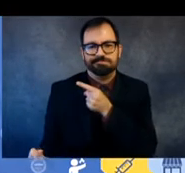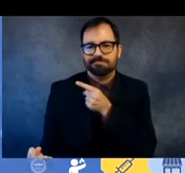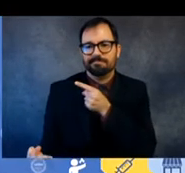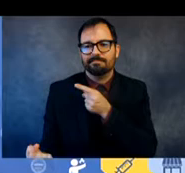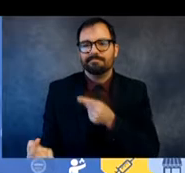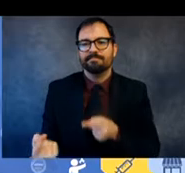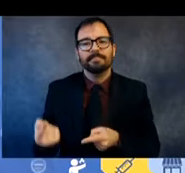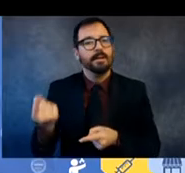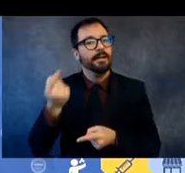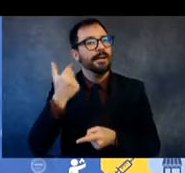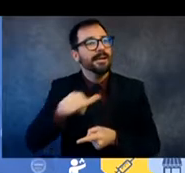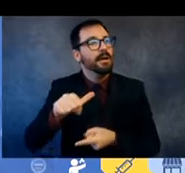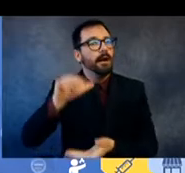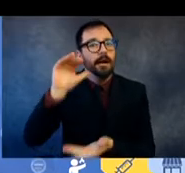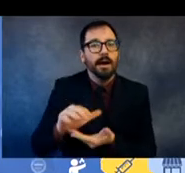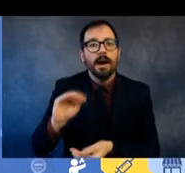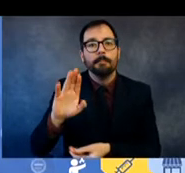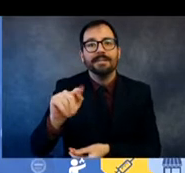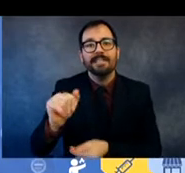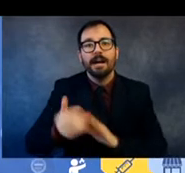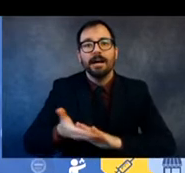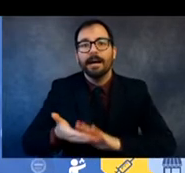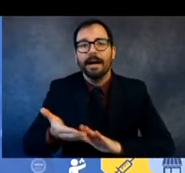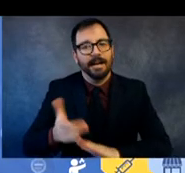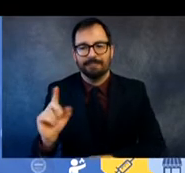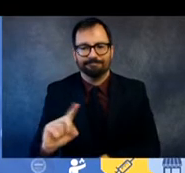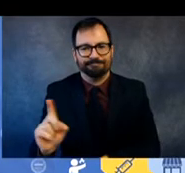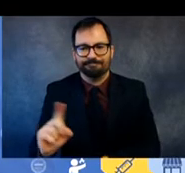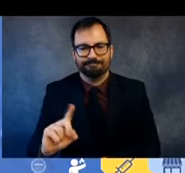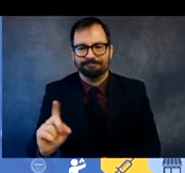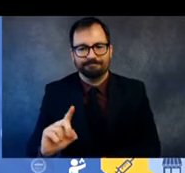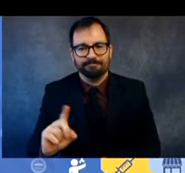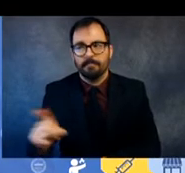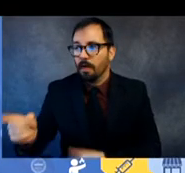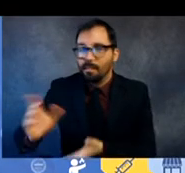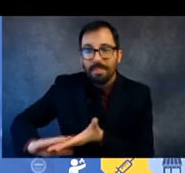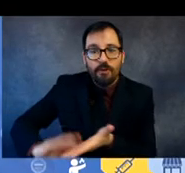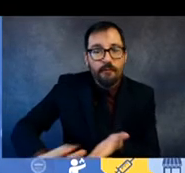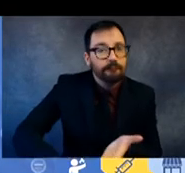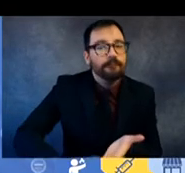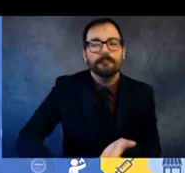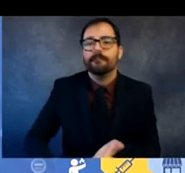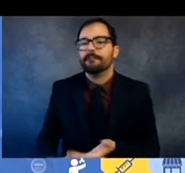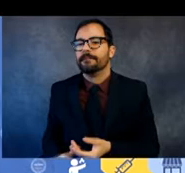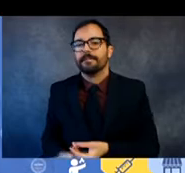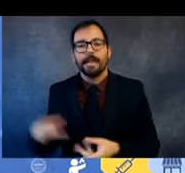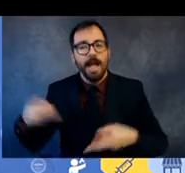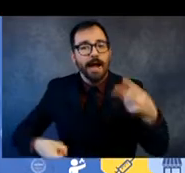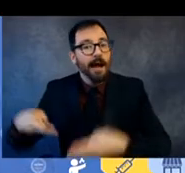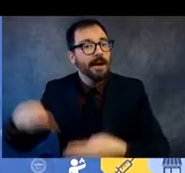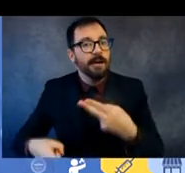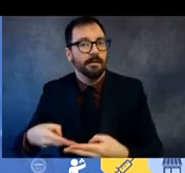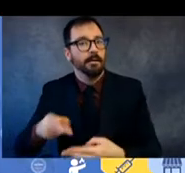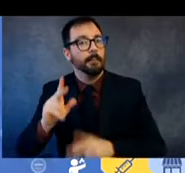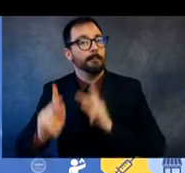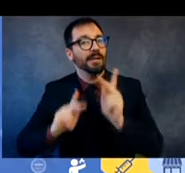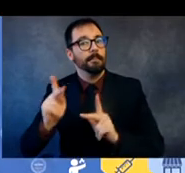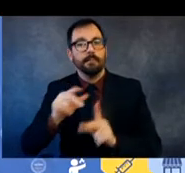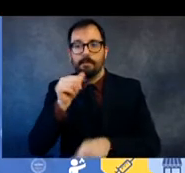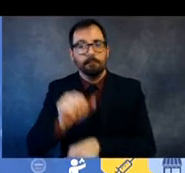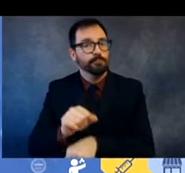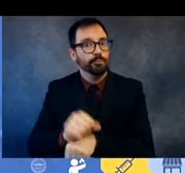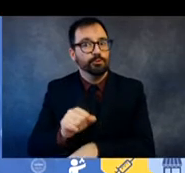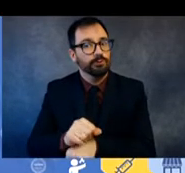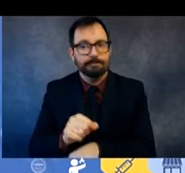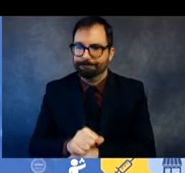to the reduction in services, to the laying off of employees, of furloughing employees. The whole